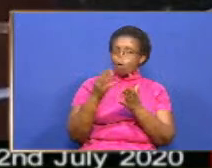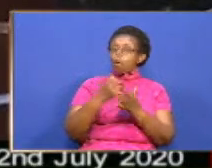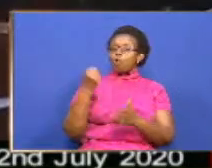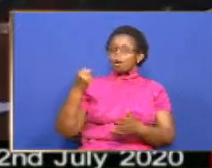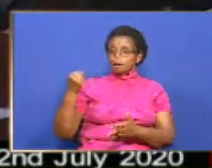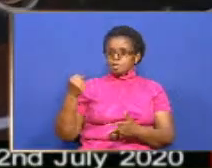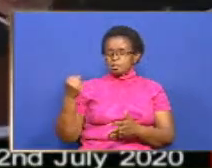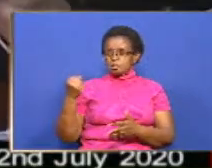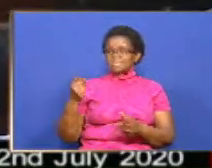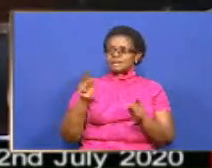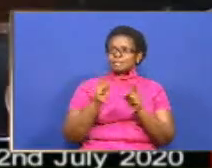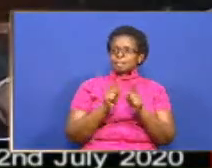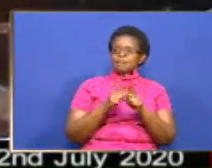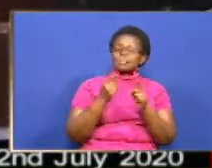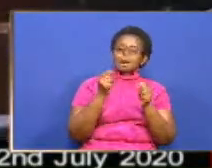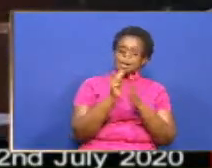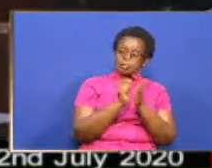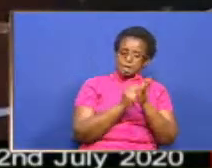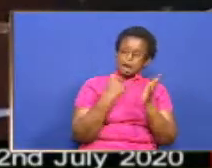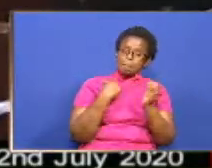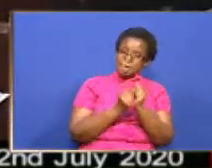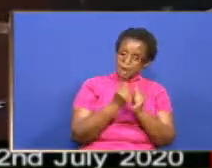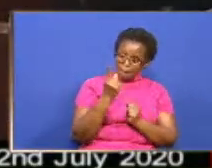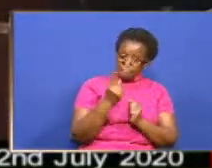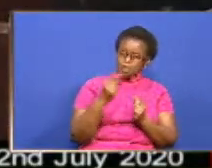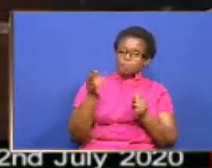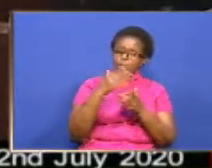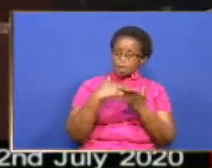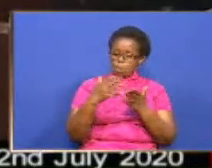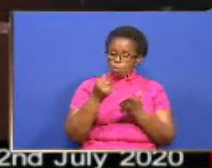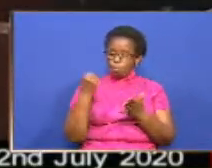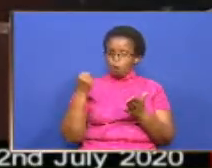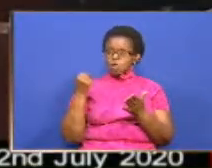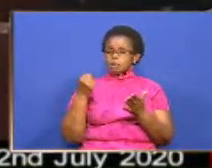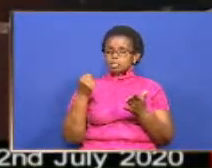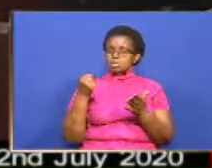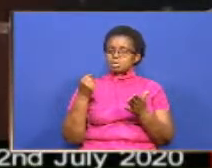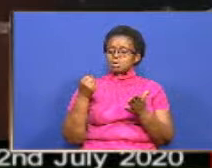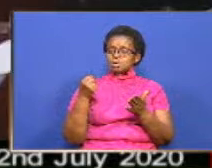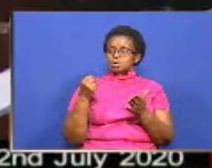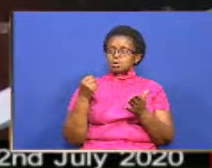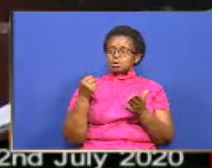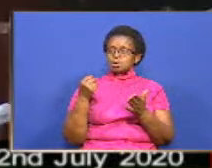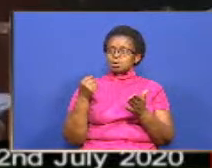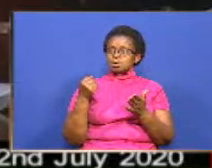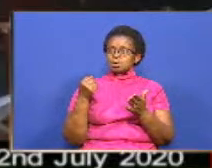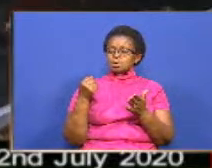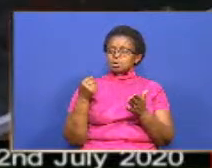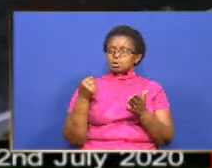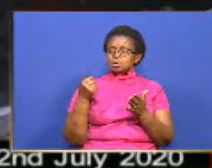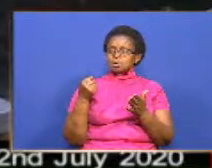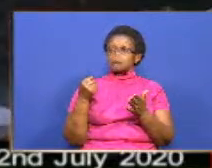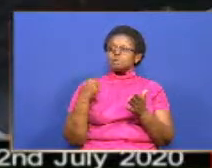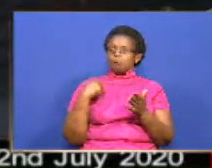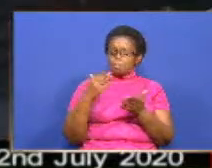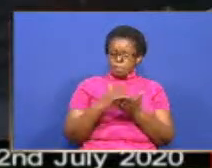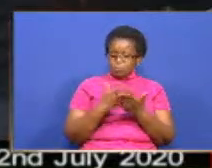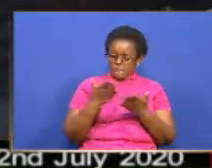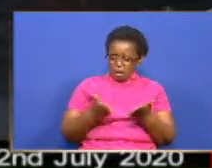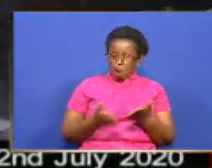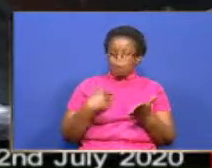that we step down order number 11, and then what we'll do, we will take some time between now and next